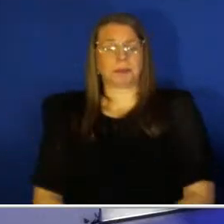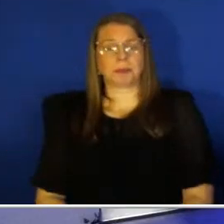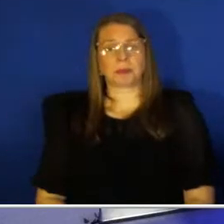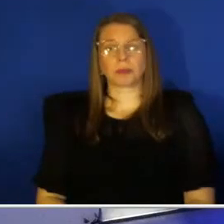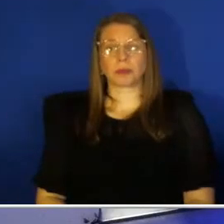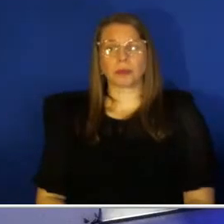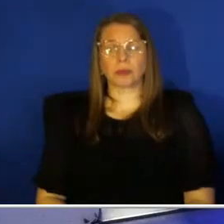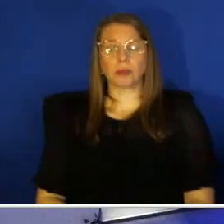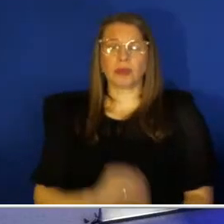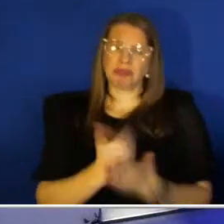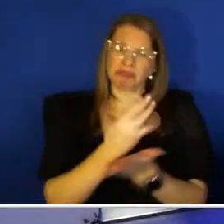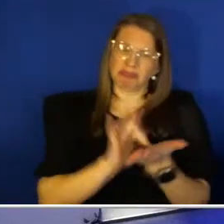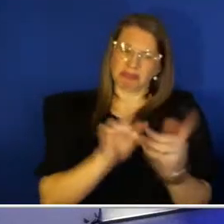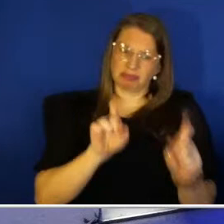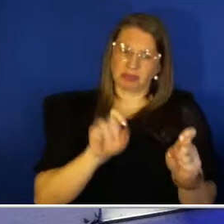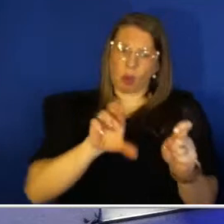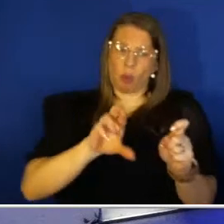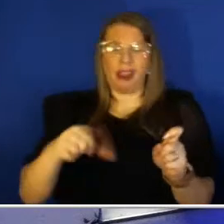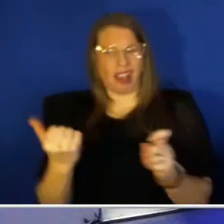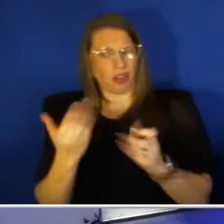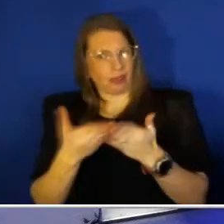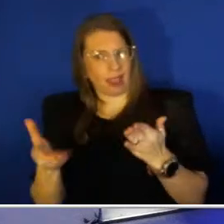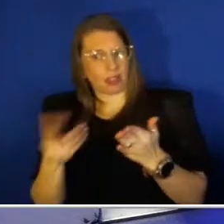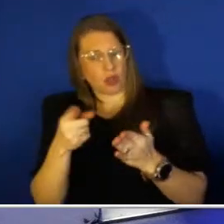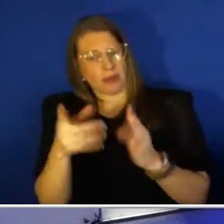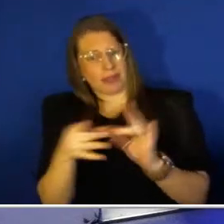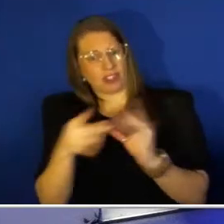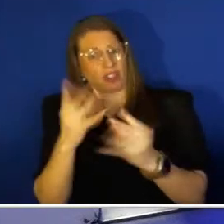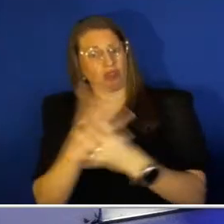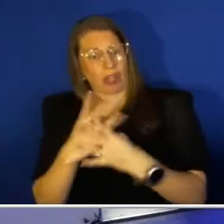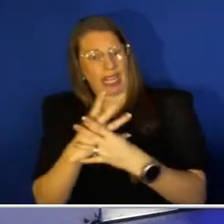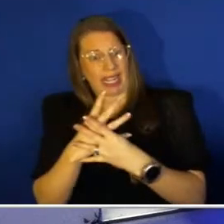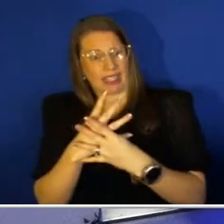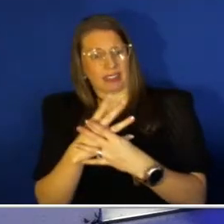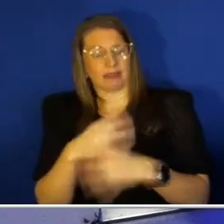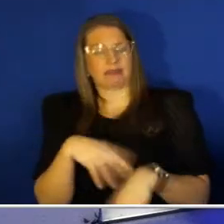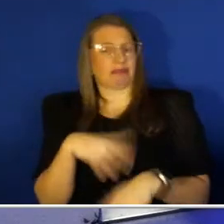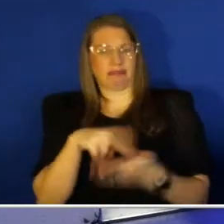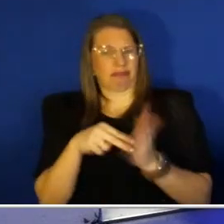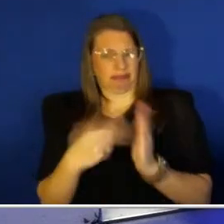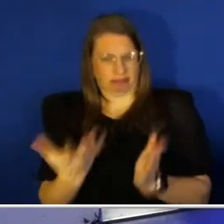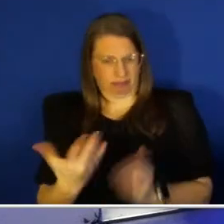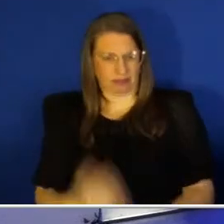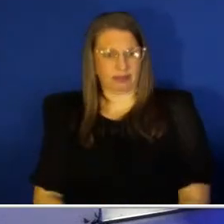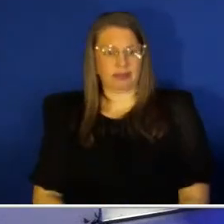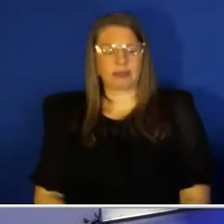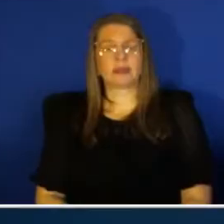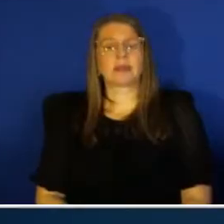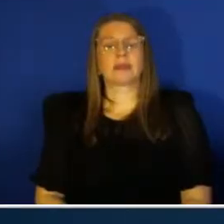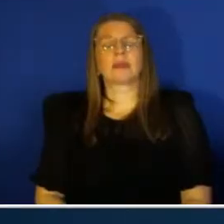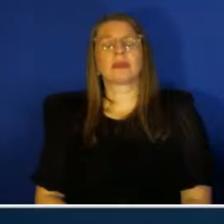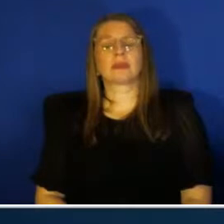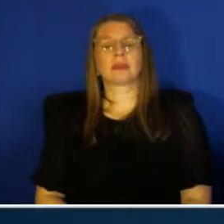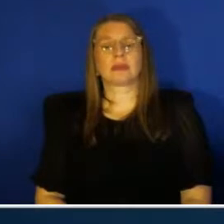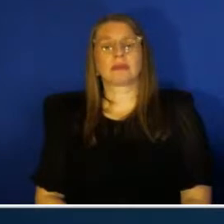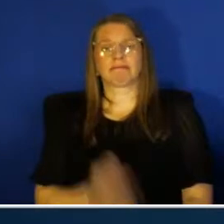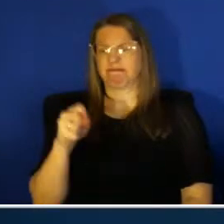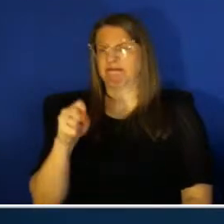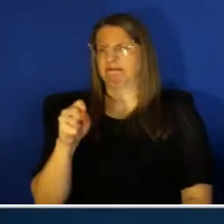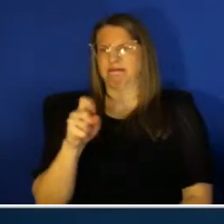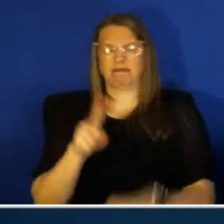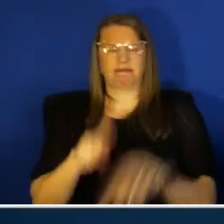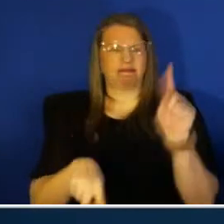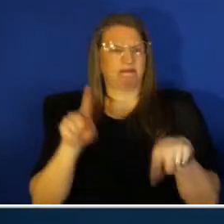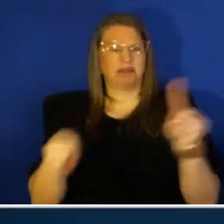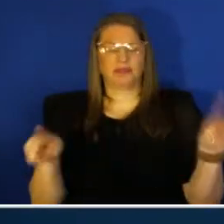get tested, or is it other things? You mentioned screening. Yeah. So tell us about that. Yeah, absolutely. I think there's all sorts of different